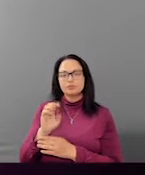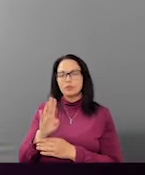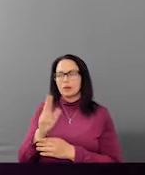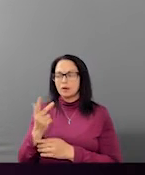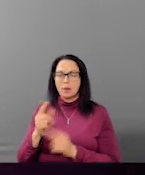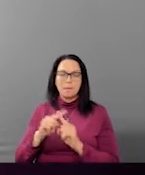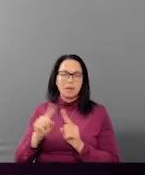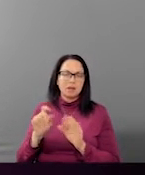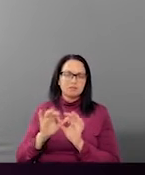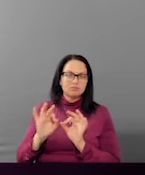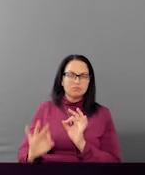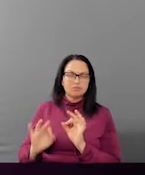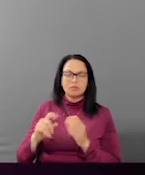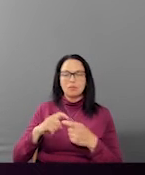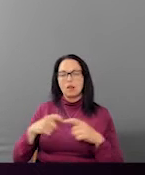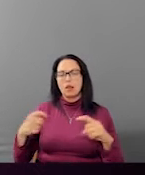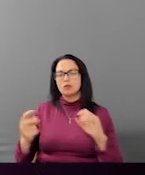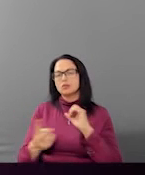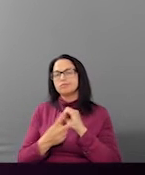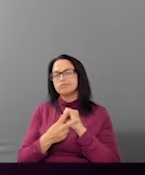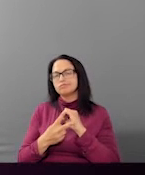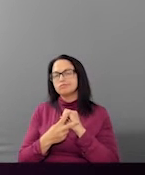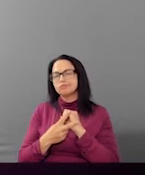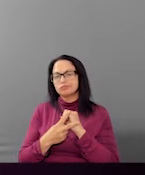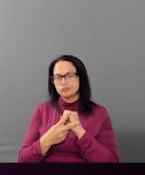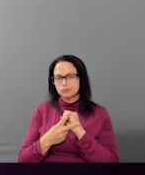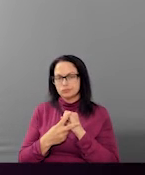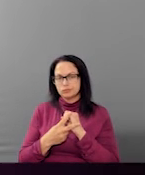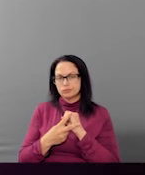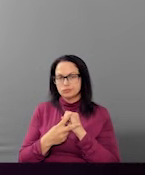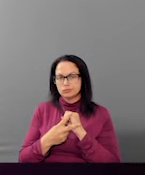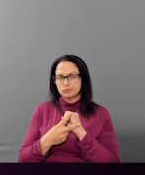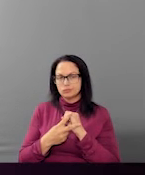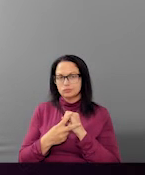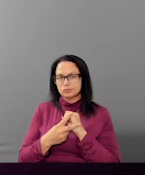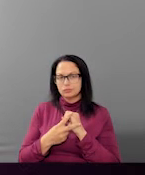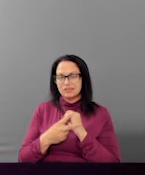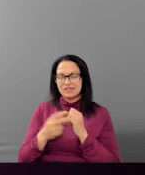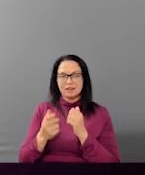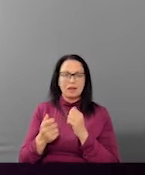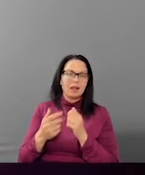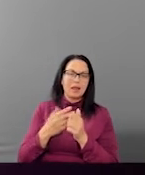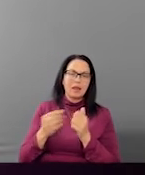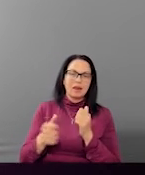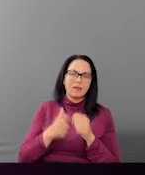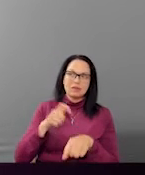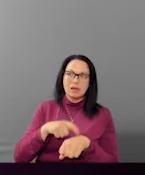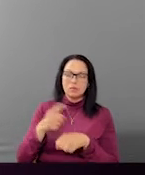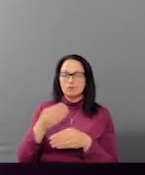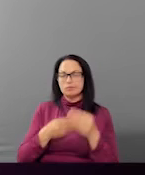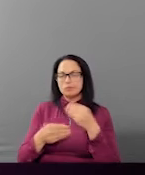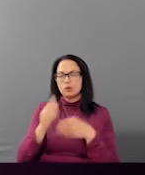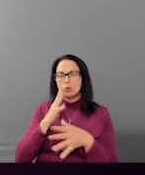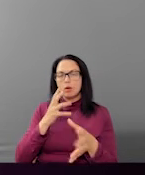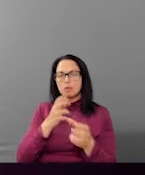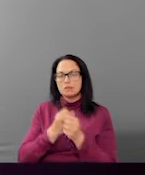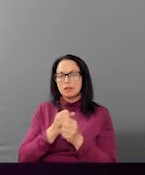it, the blockchain stores states, right? And every time you make a transaction, you update the state of the blockchain, and